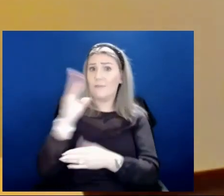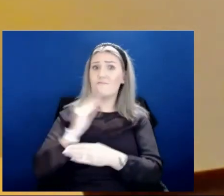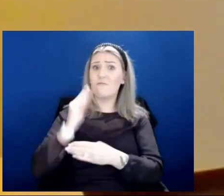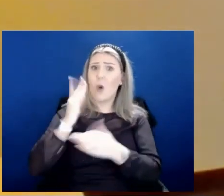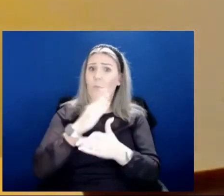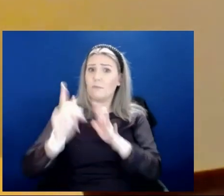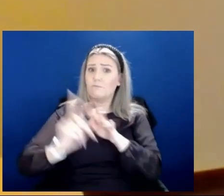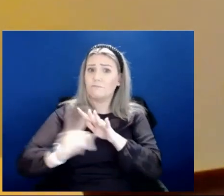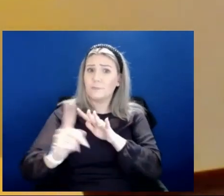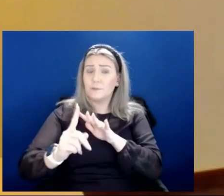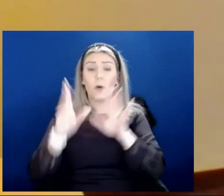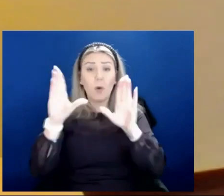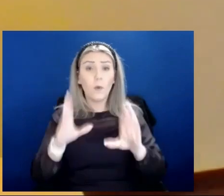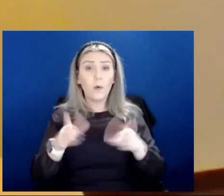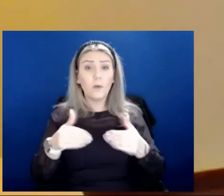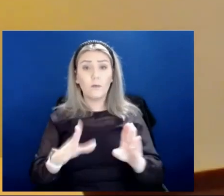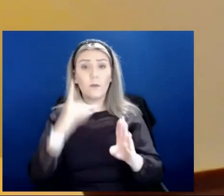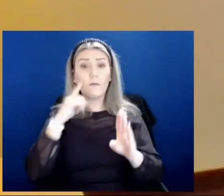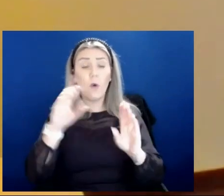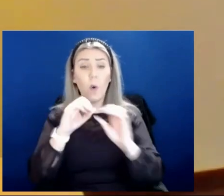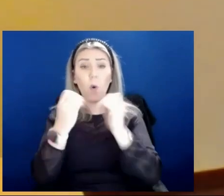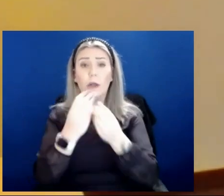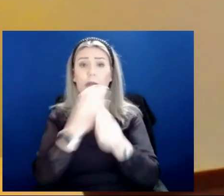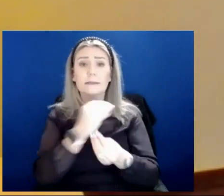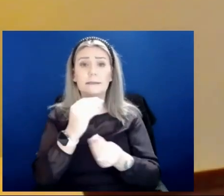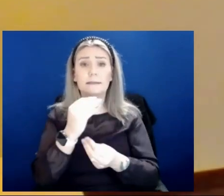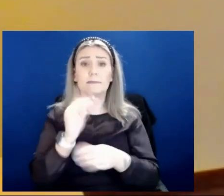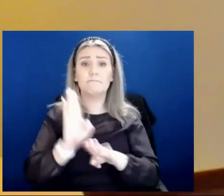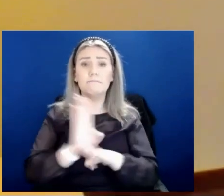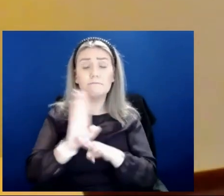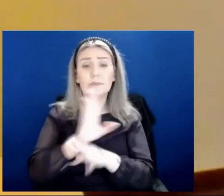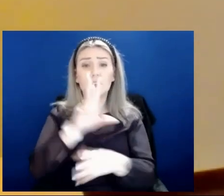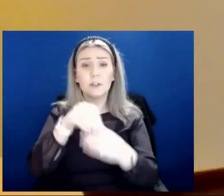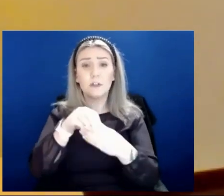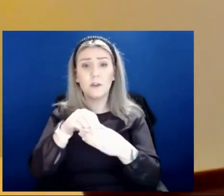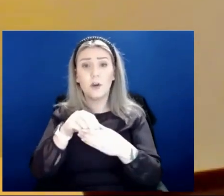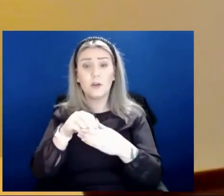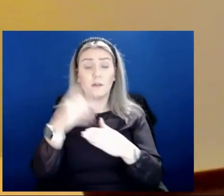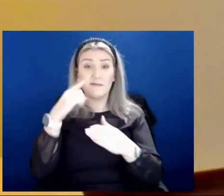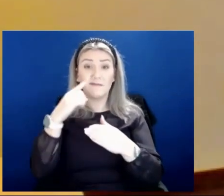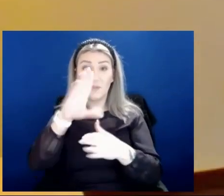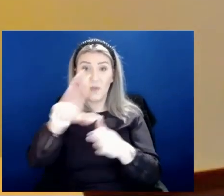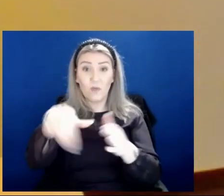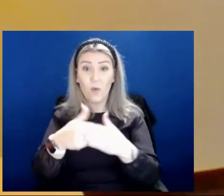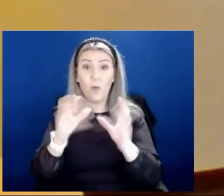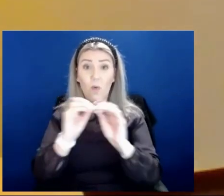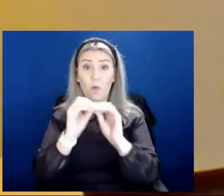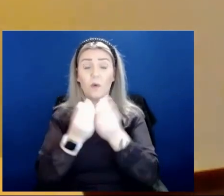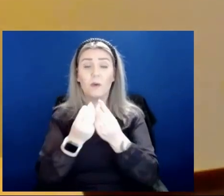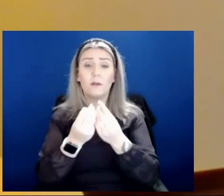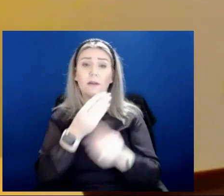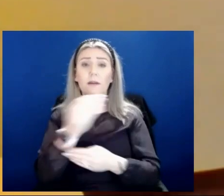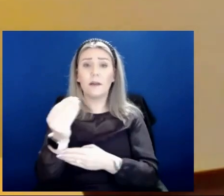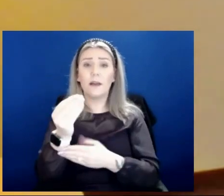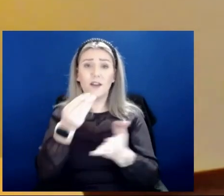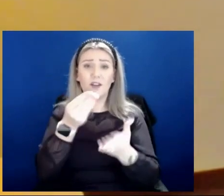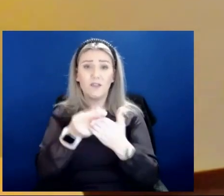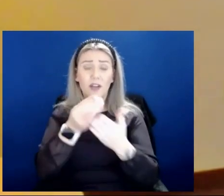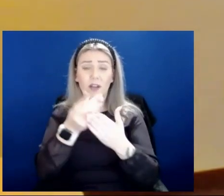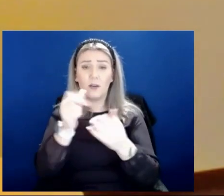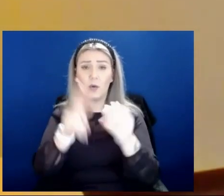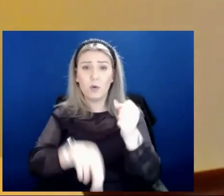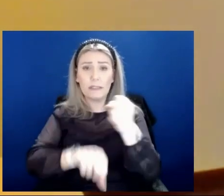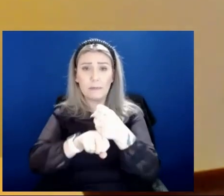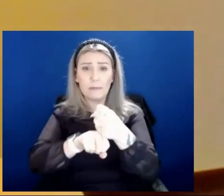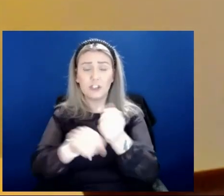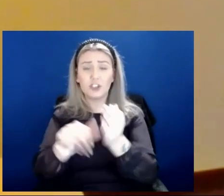for organizations and companies to get involved at the entire organization level is for them to fund or sponsor hygiene